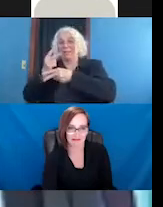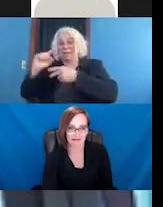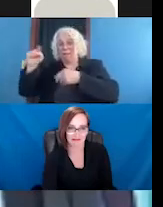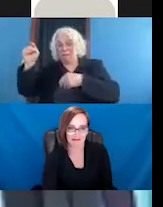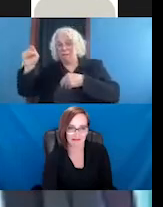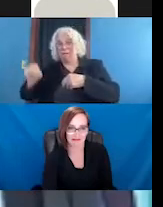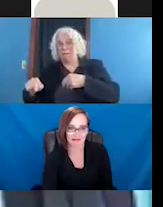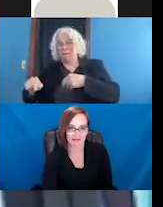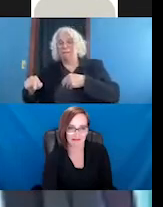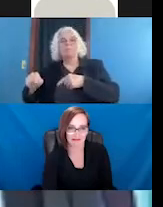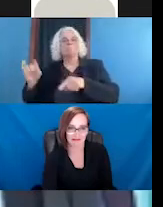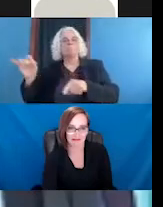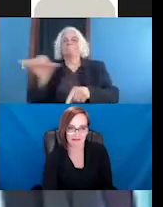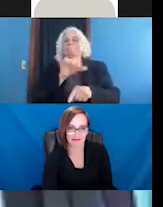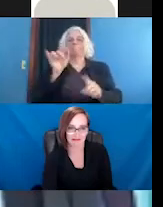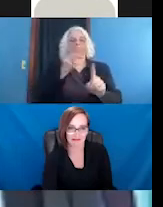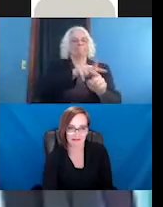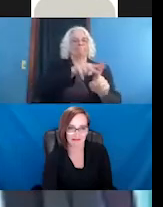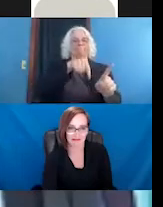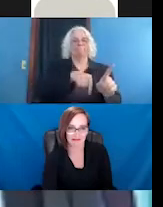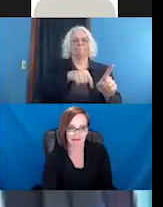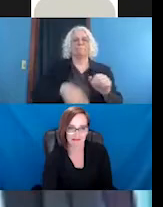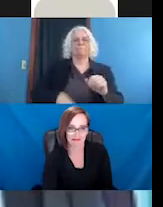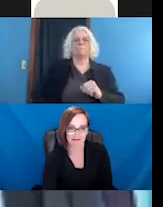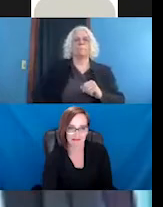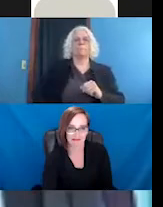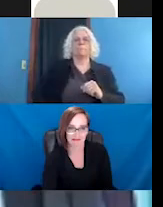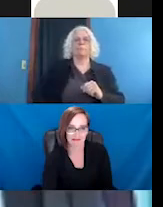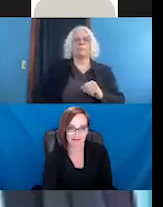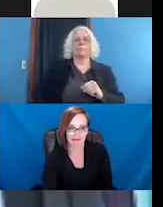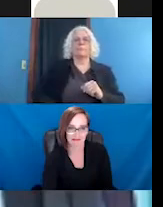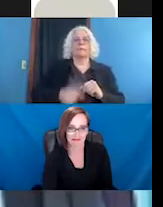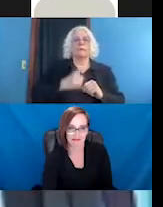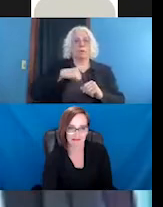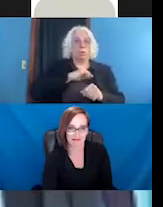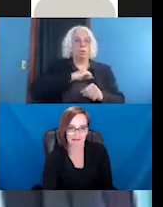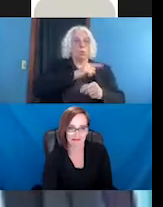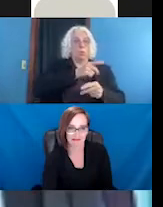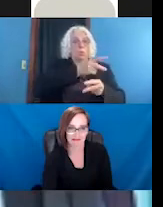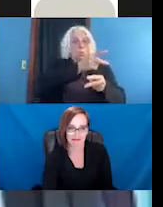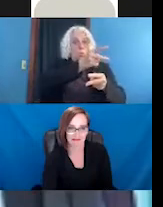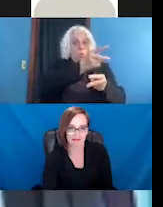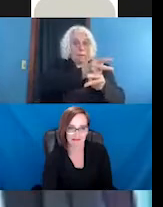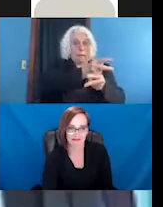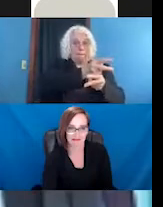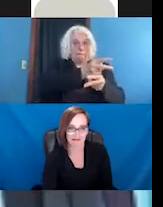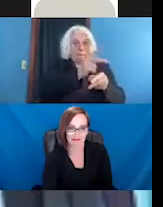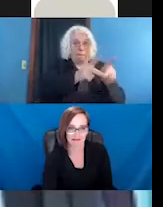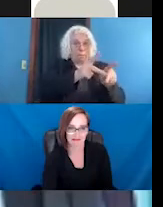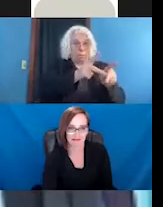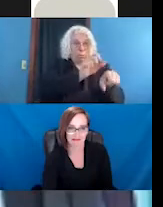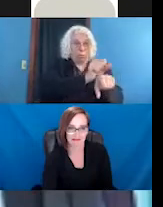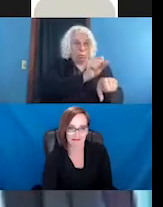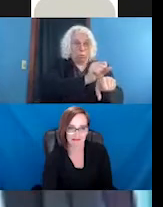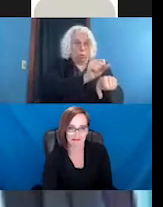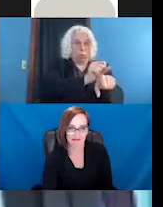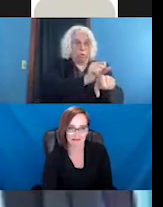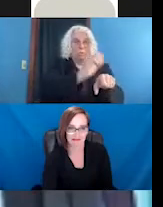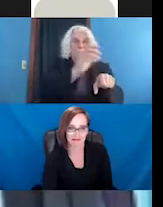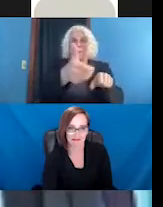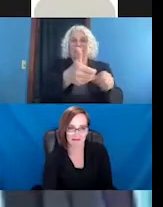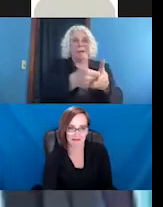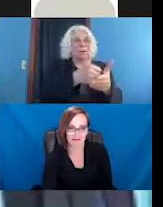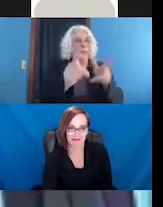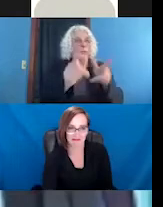that as well. We're able to retain, but we're not able to find new folks coming into the field. And when we